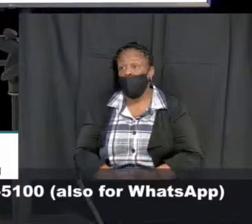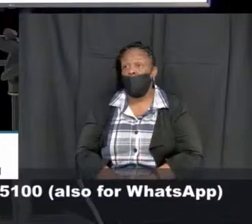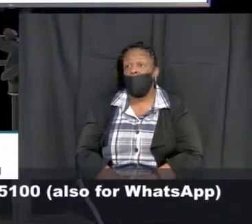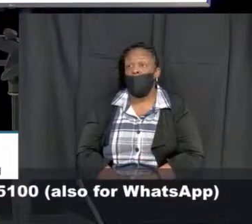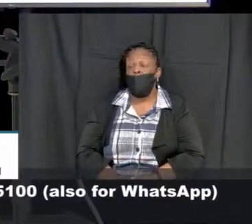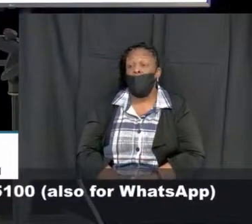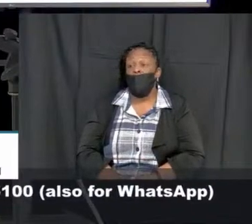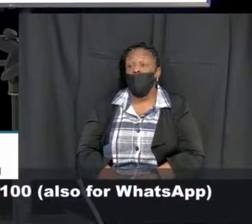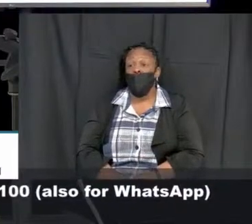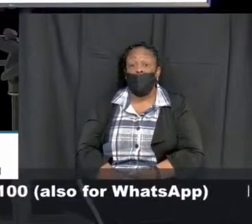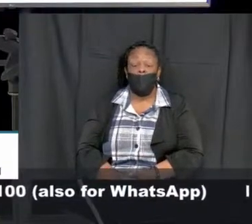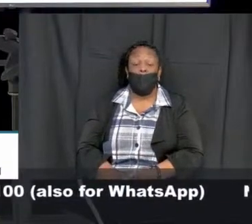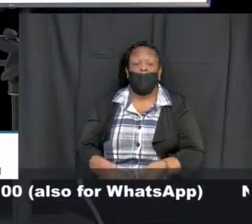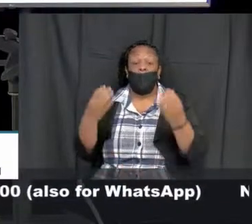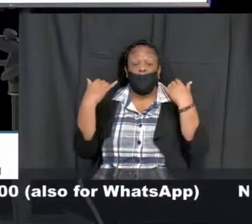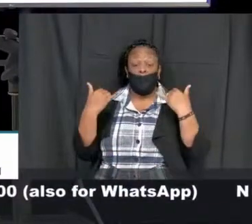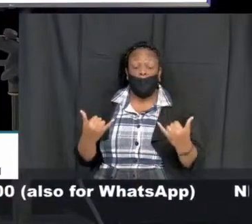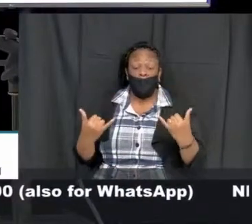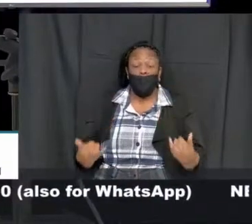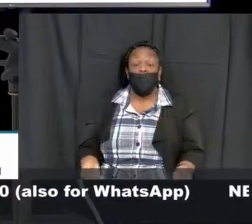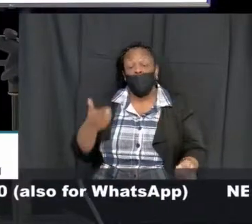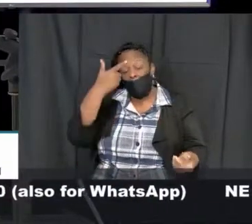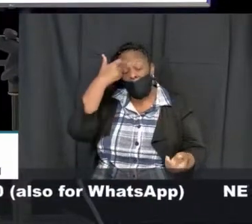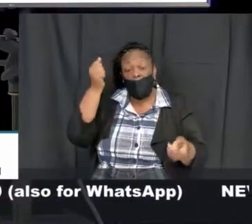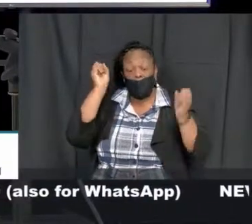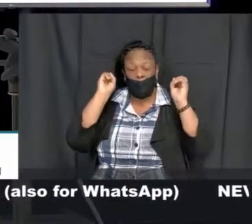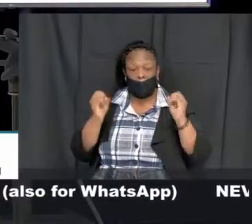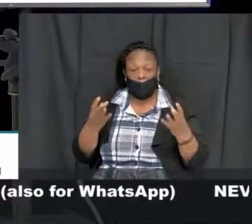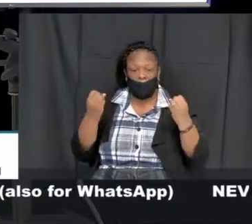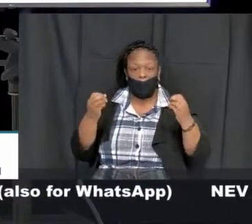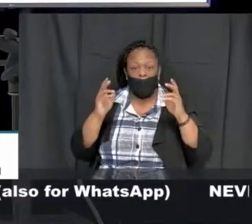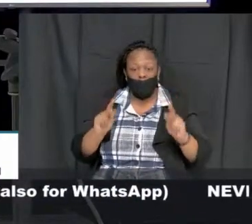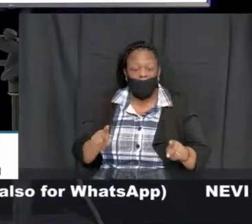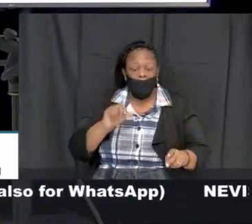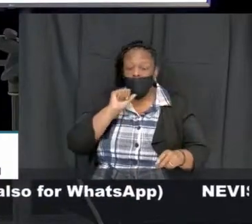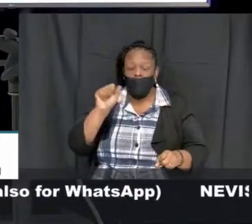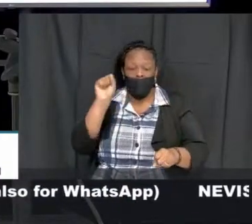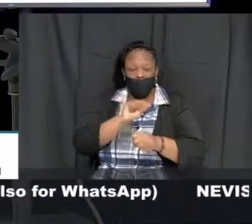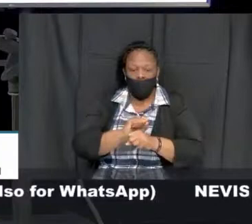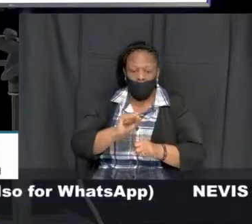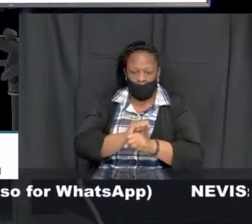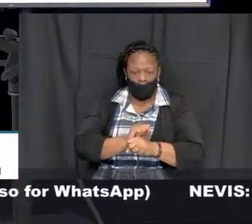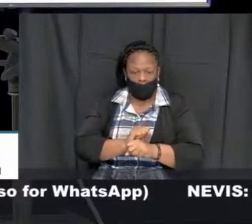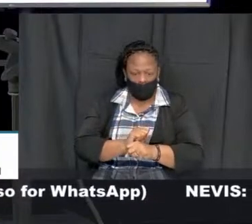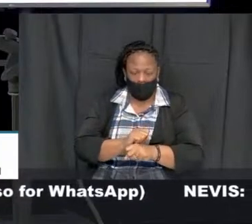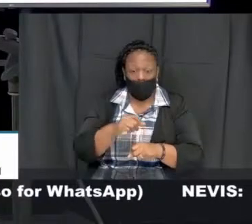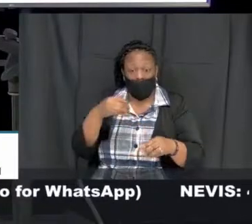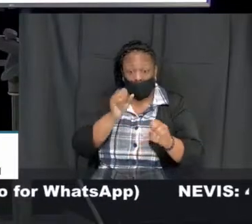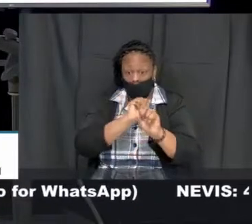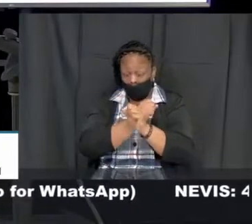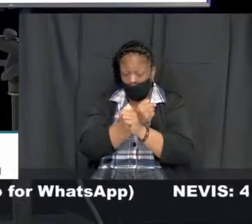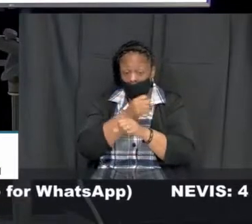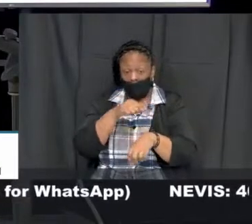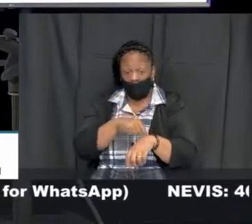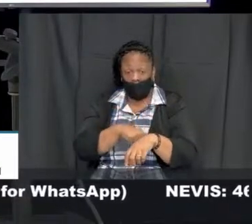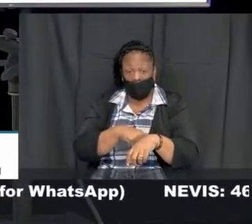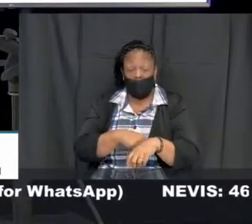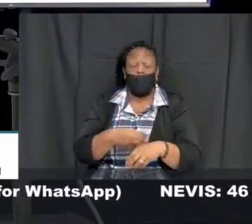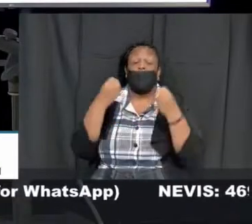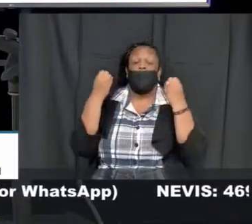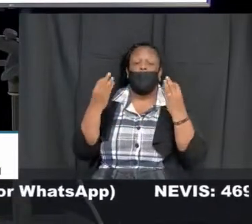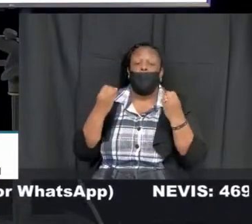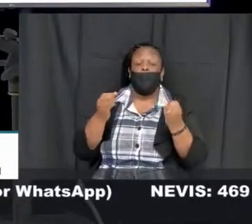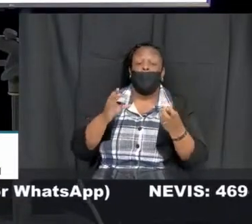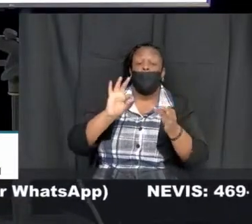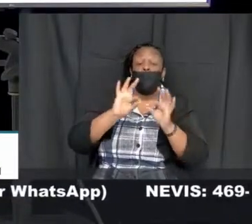The increase in domestic violence that was reported by the police during the times of lockdowns was significant.